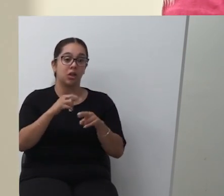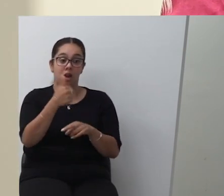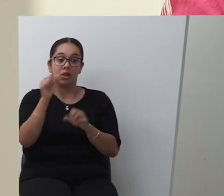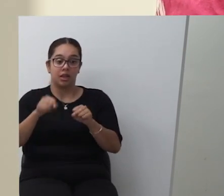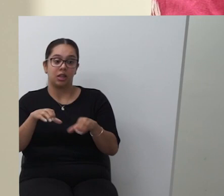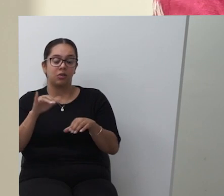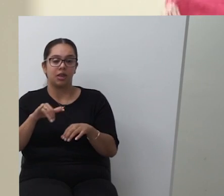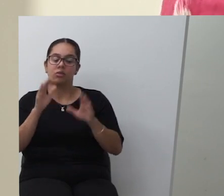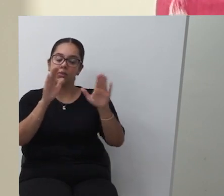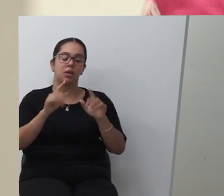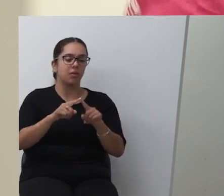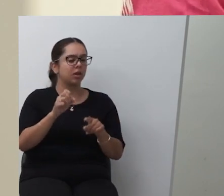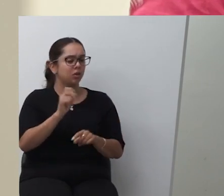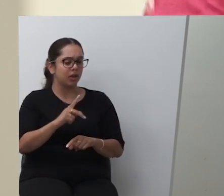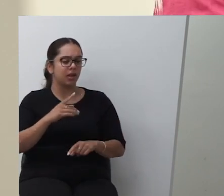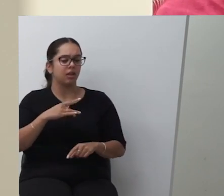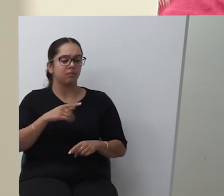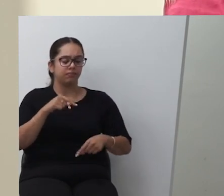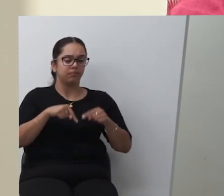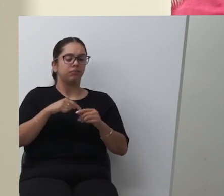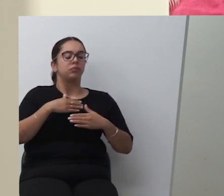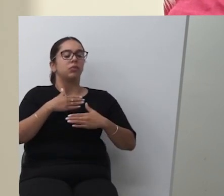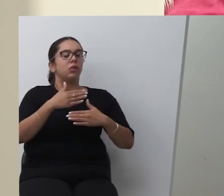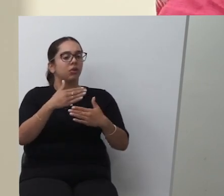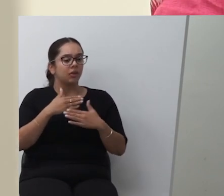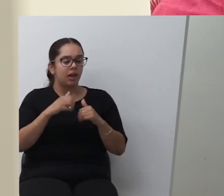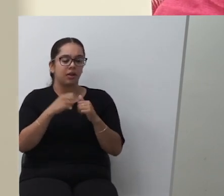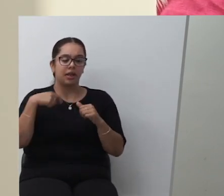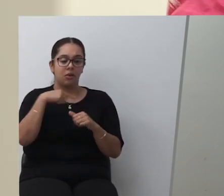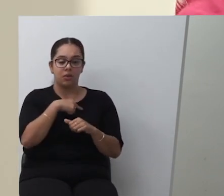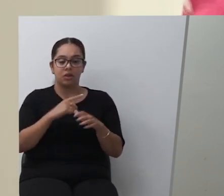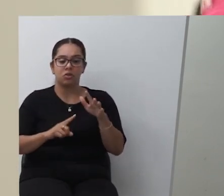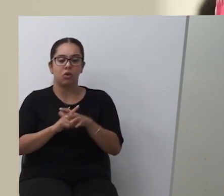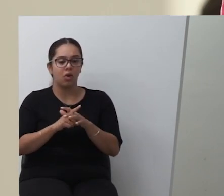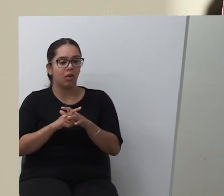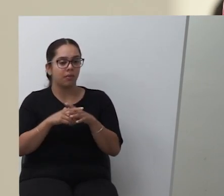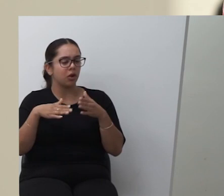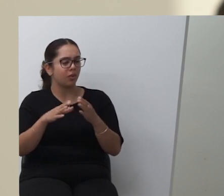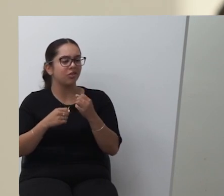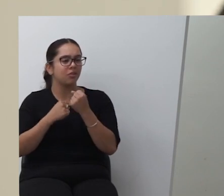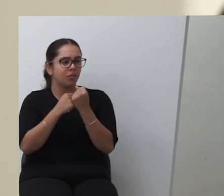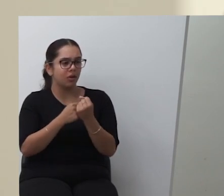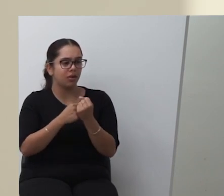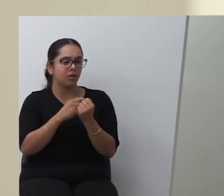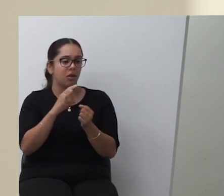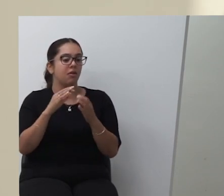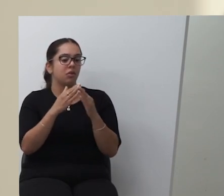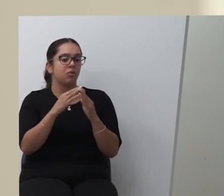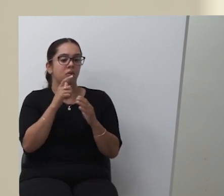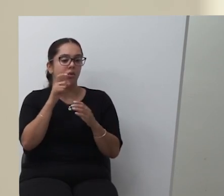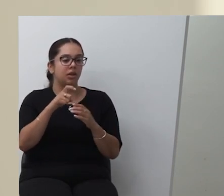Yeah. But it's okay to take a breath and think about, like, how can we show up in a way that's supportive of communities who need